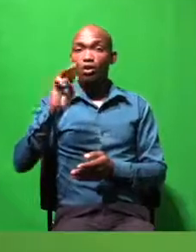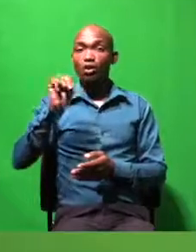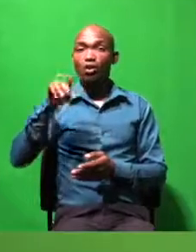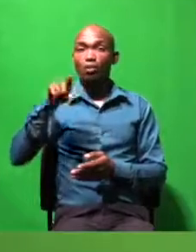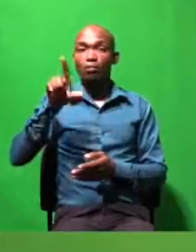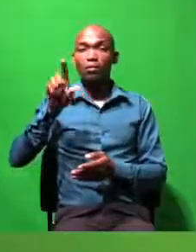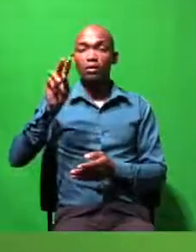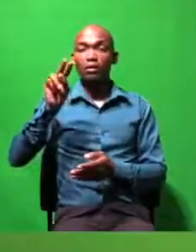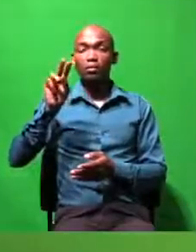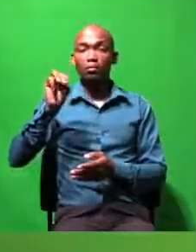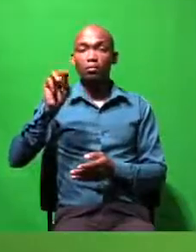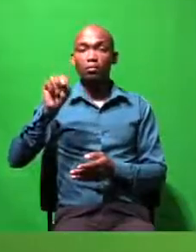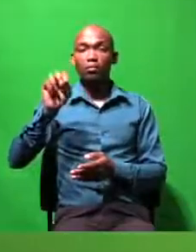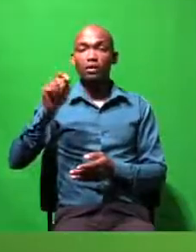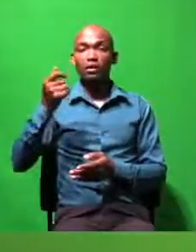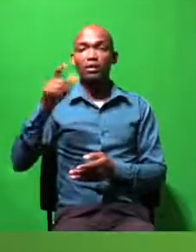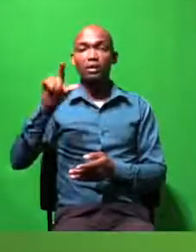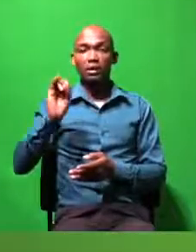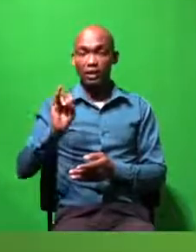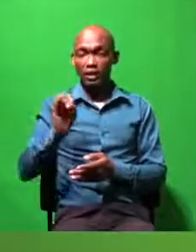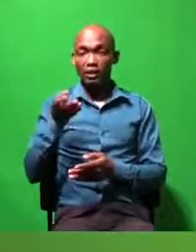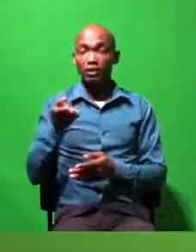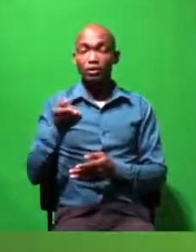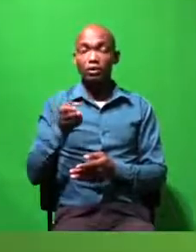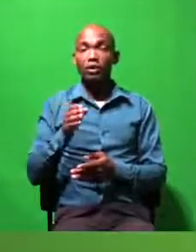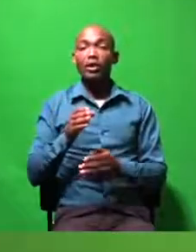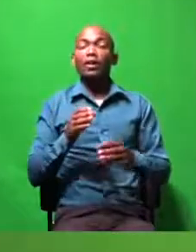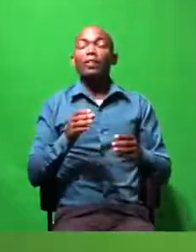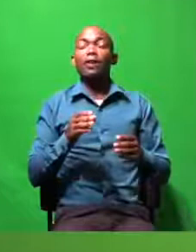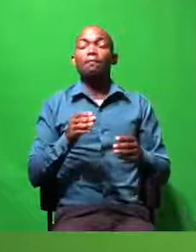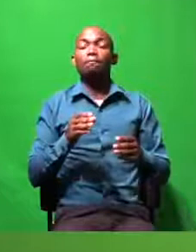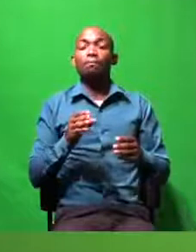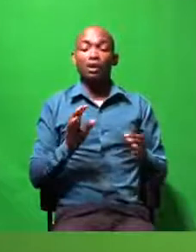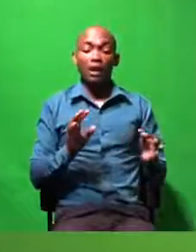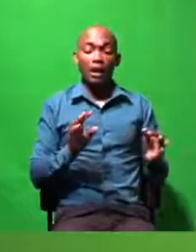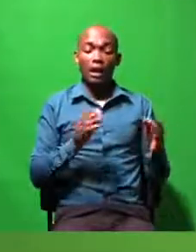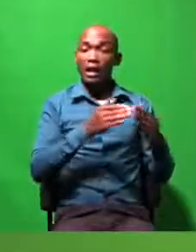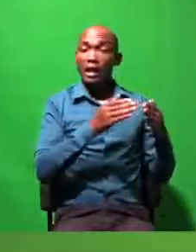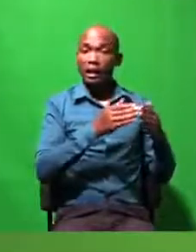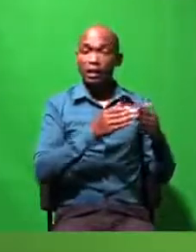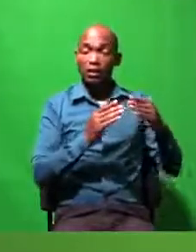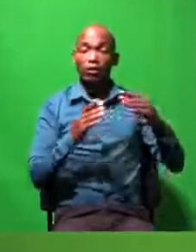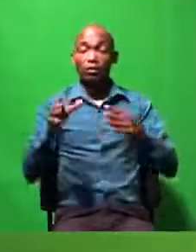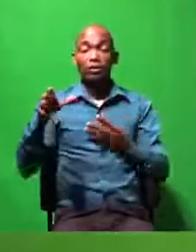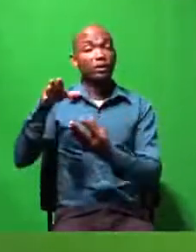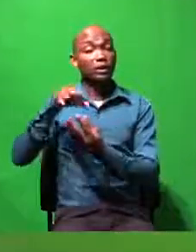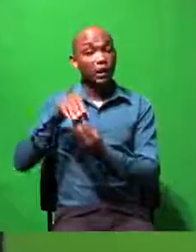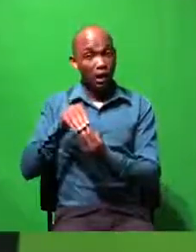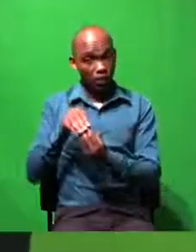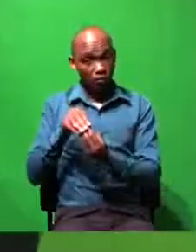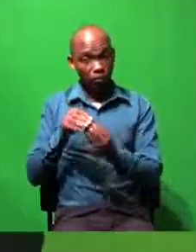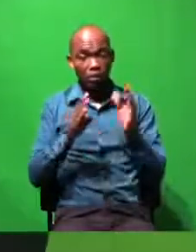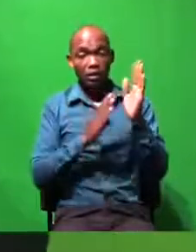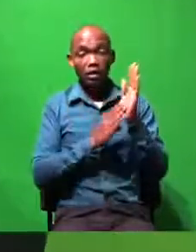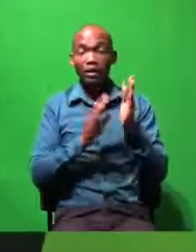angles. Again, angles whose sum are 90 degrees, angles whose sum is